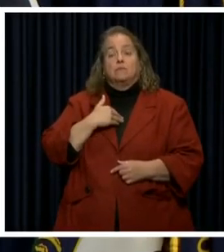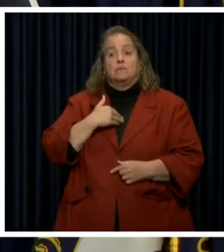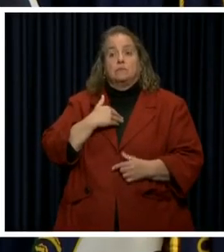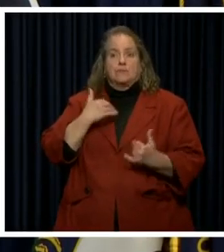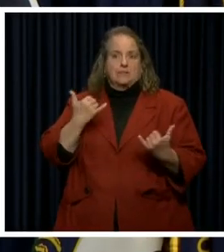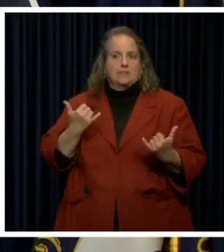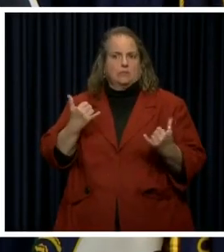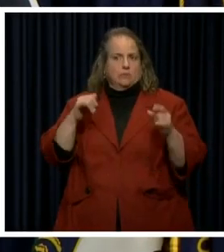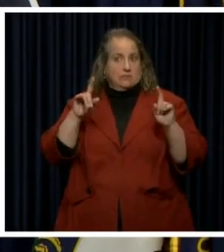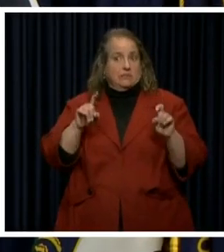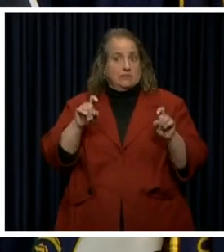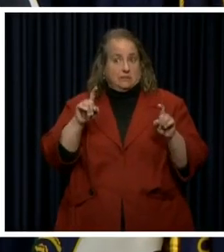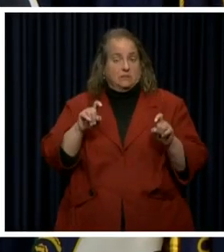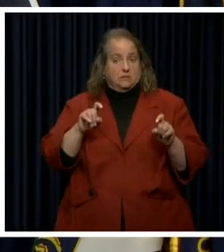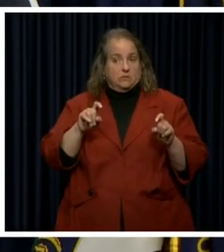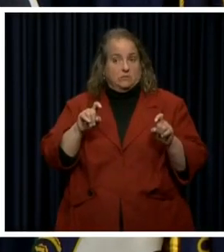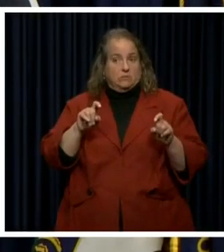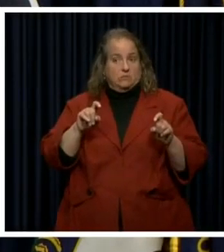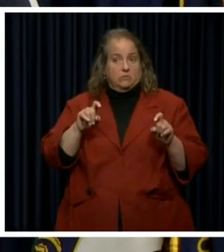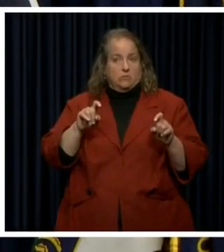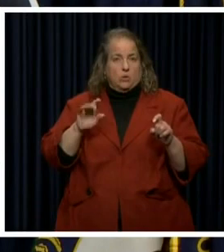now tested